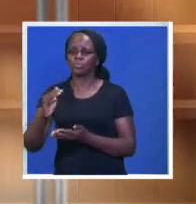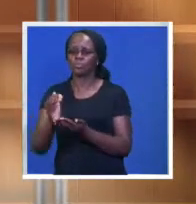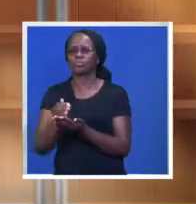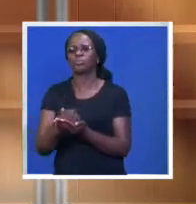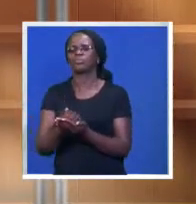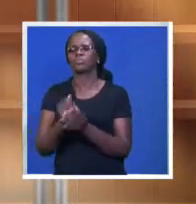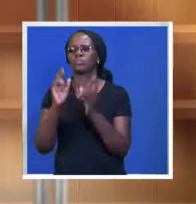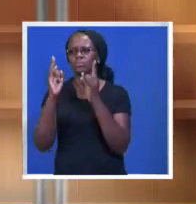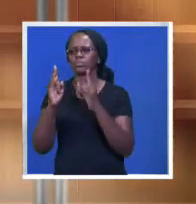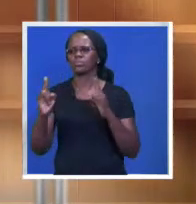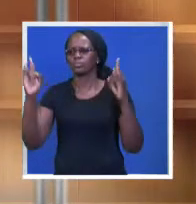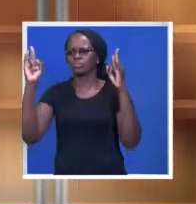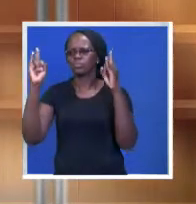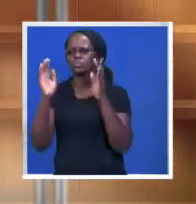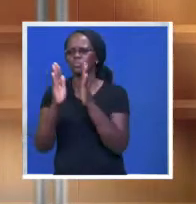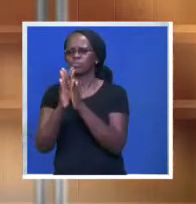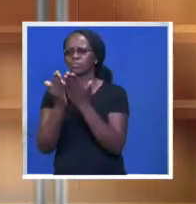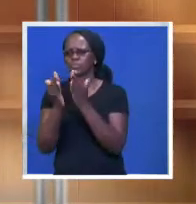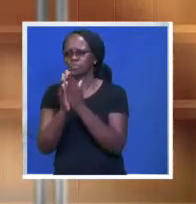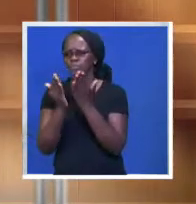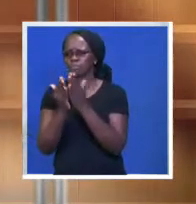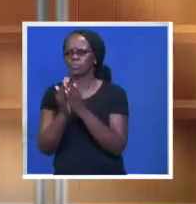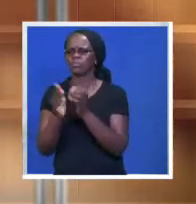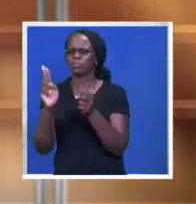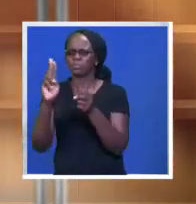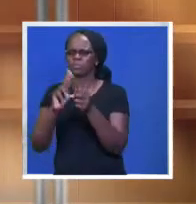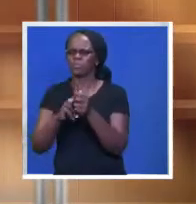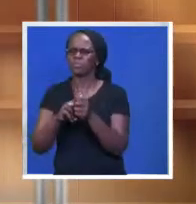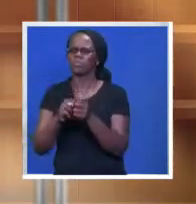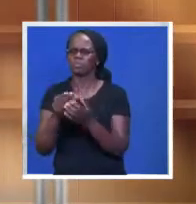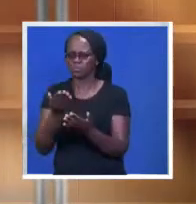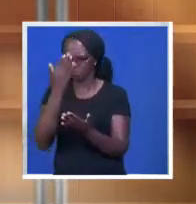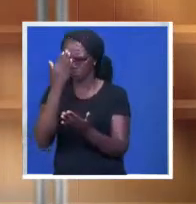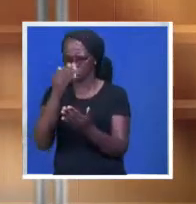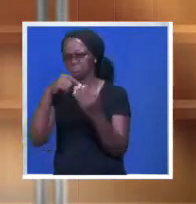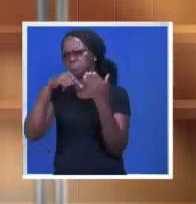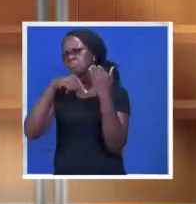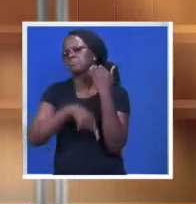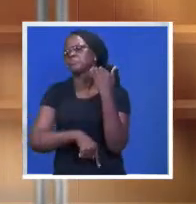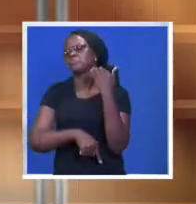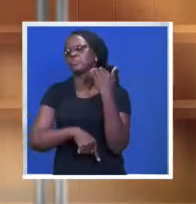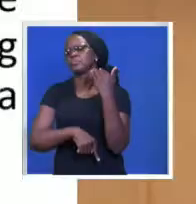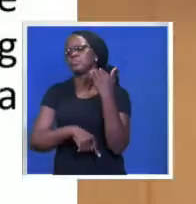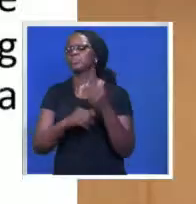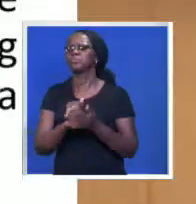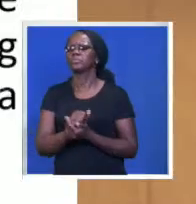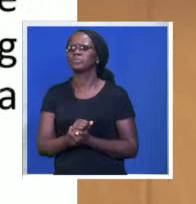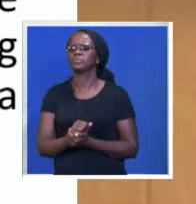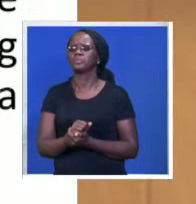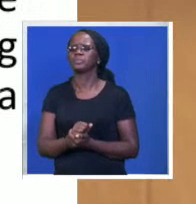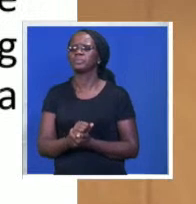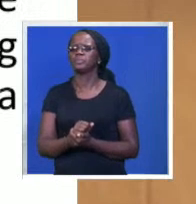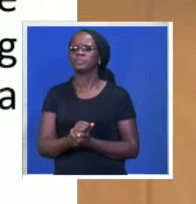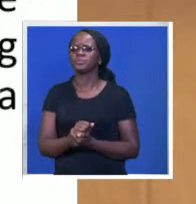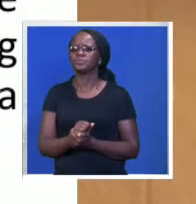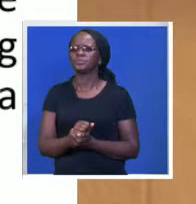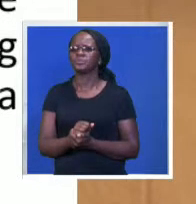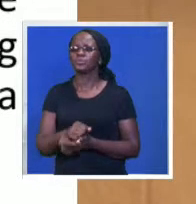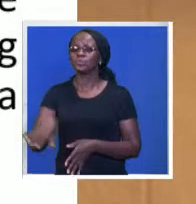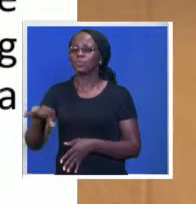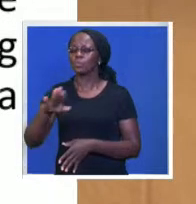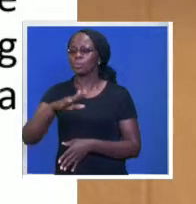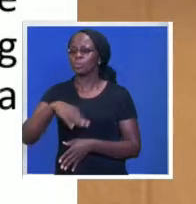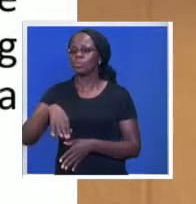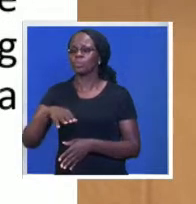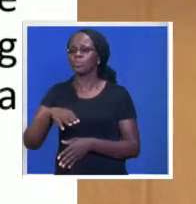understand the Bible and you have deeper knowledge of the Bible. Now let us move on. Your